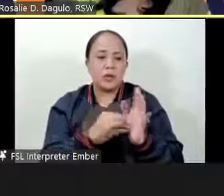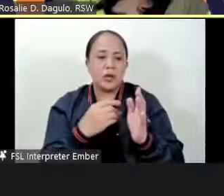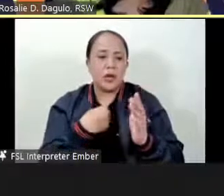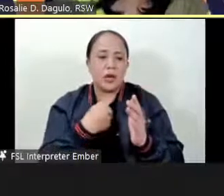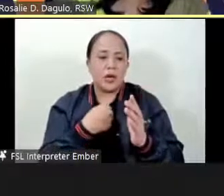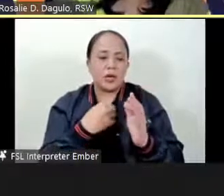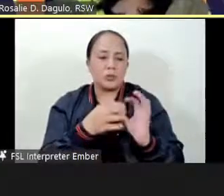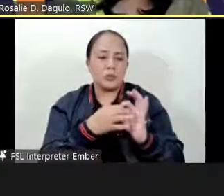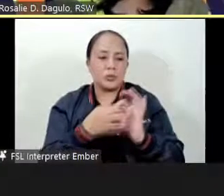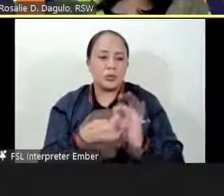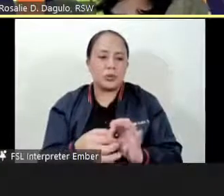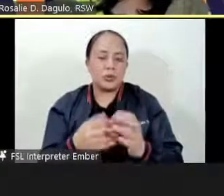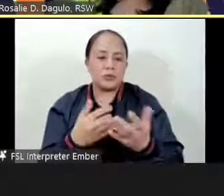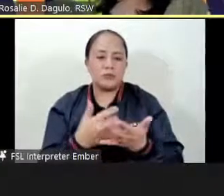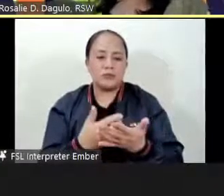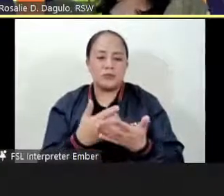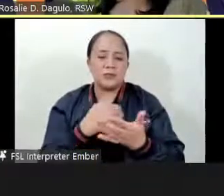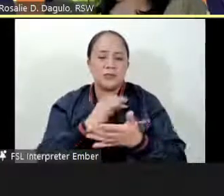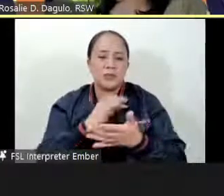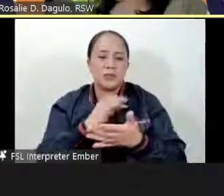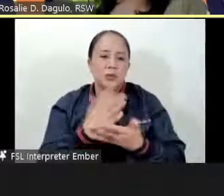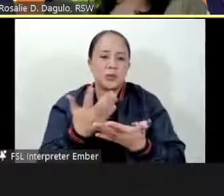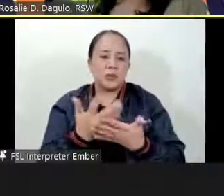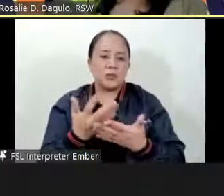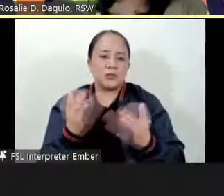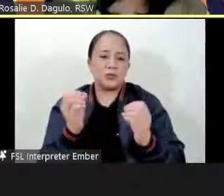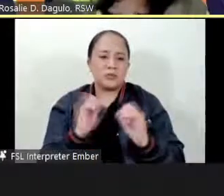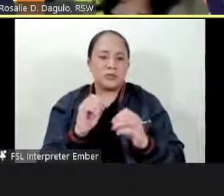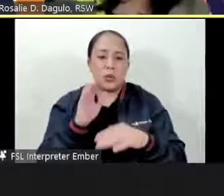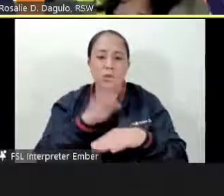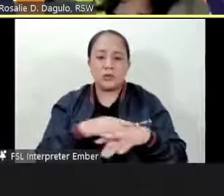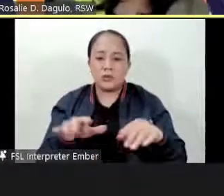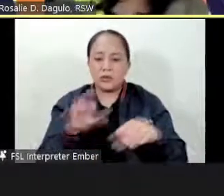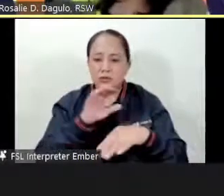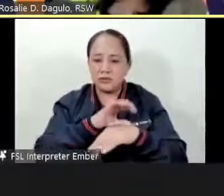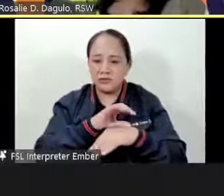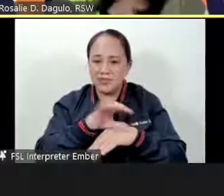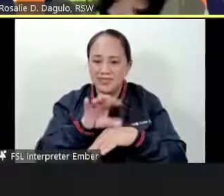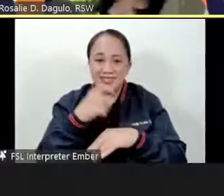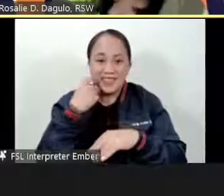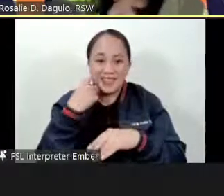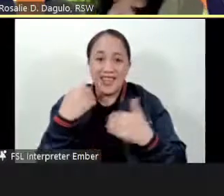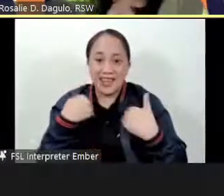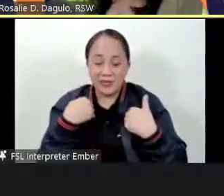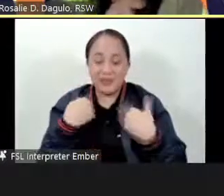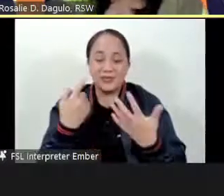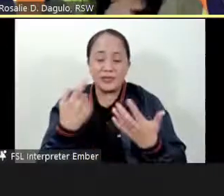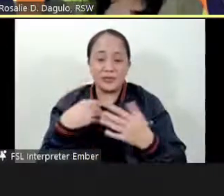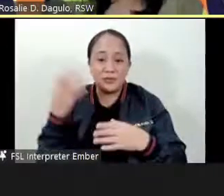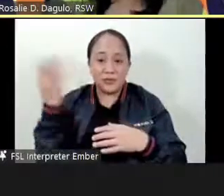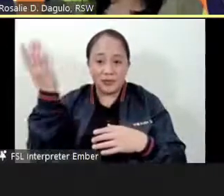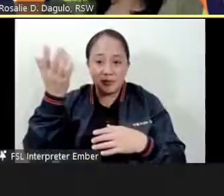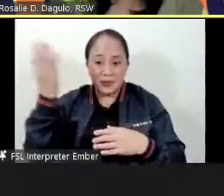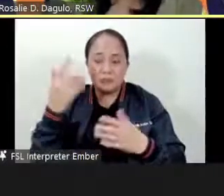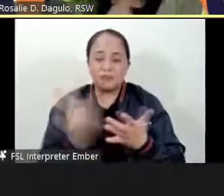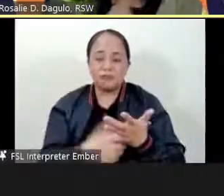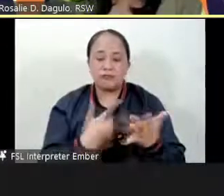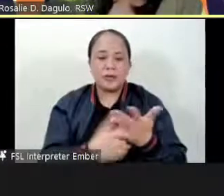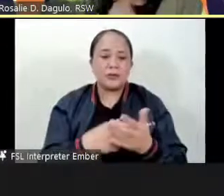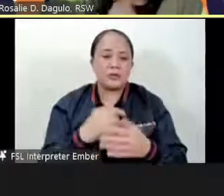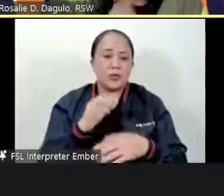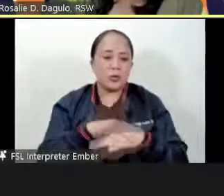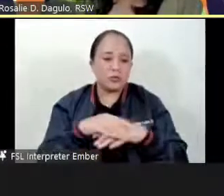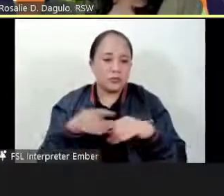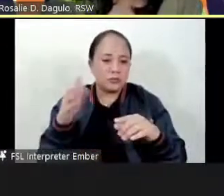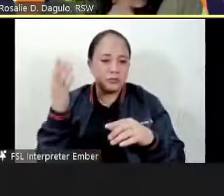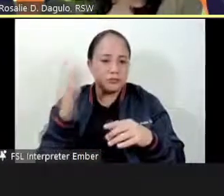to COVID-19, existence of functional telemedicine. You have heard earlier our resource person talking about telemedicine